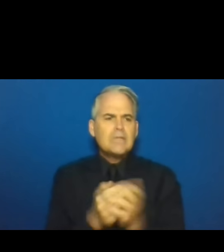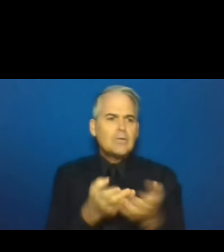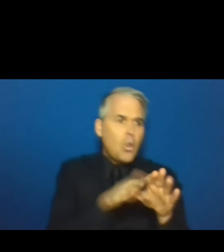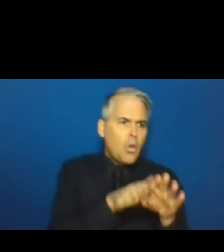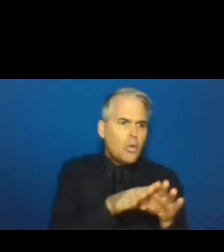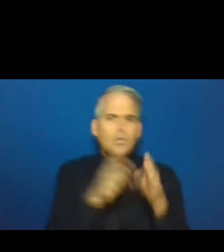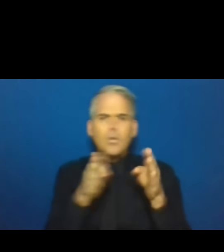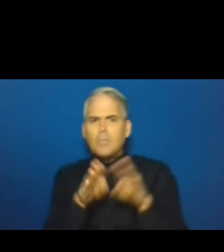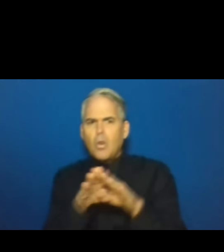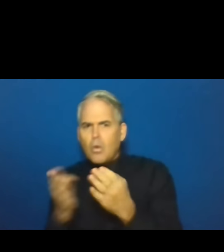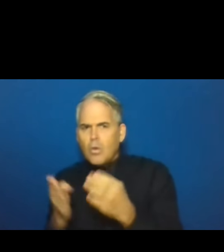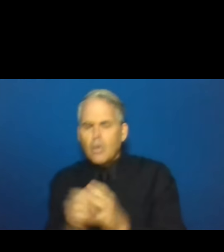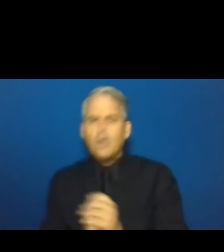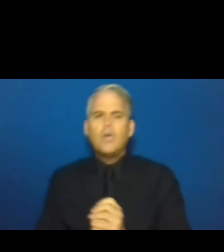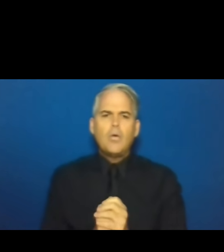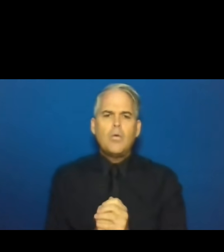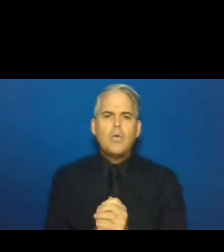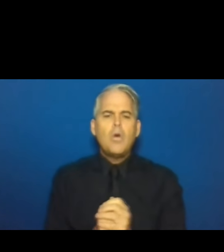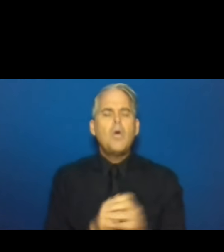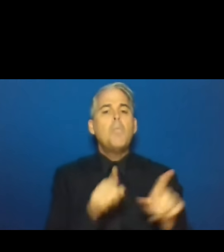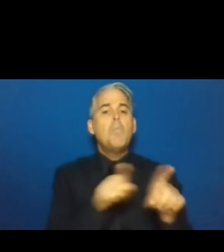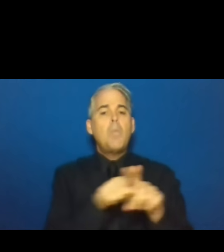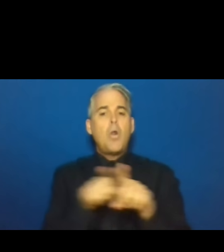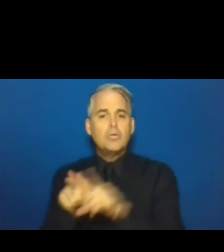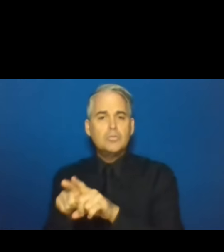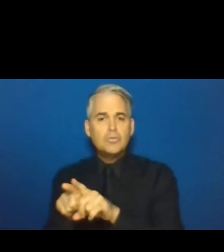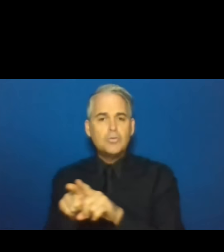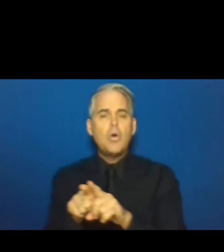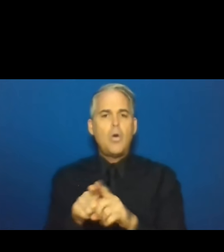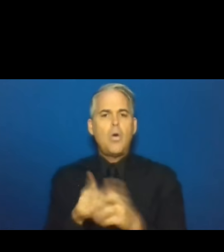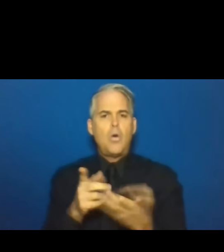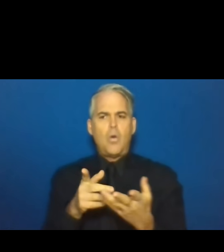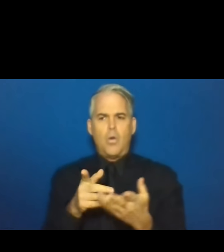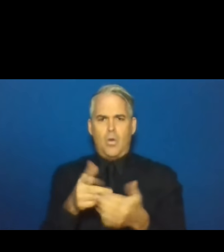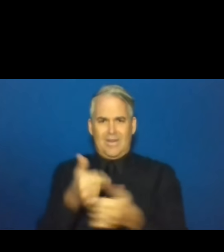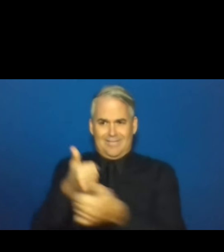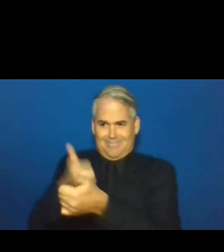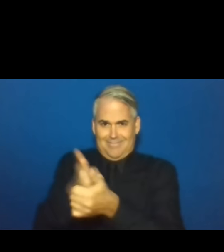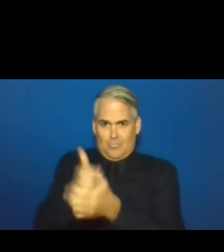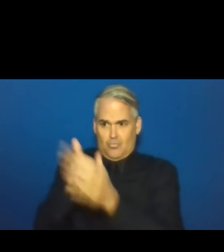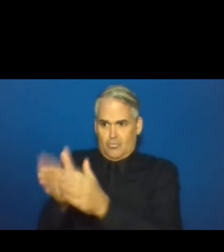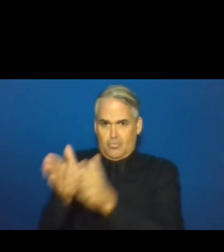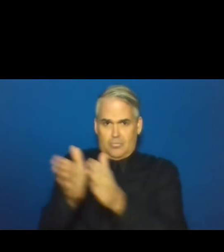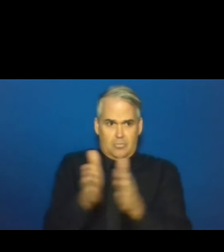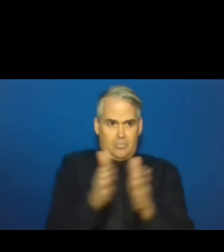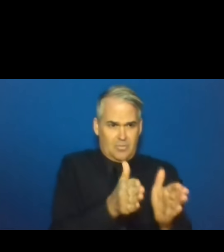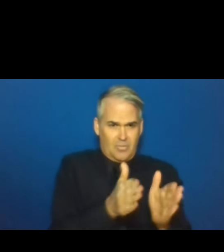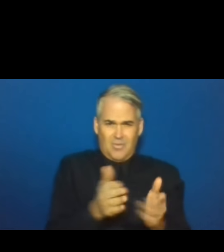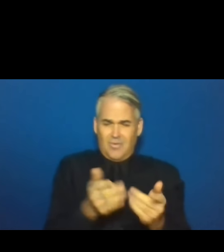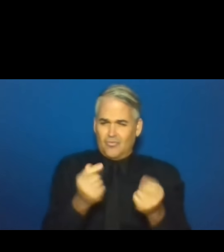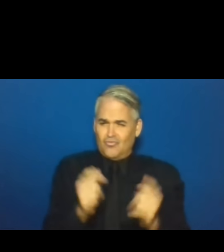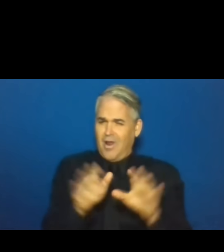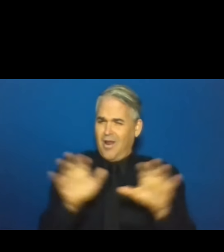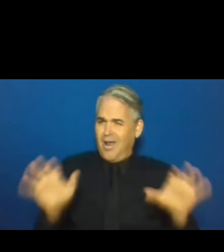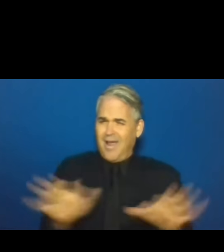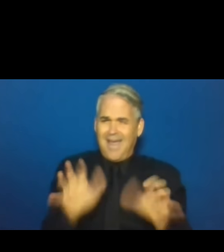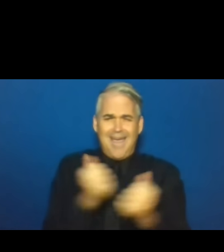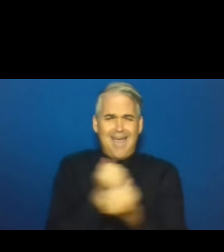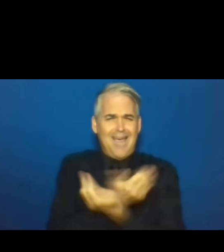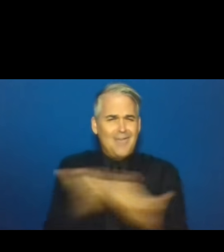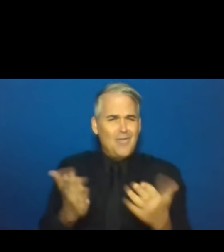it also includes actions that have taken as individuals in response to whether or not all of us are doing everything we can to keep